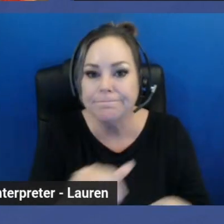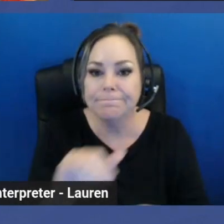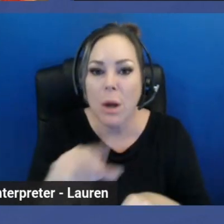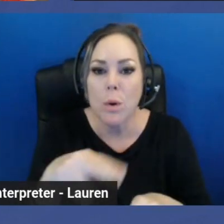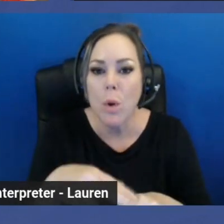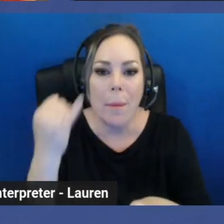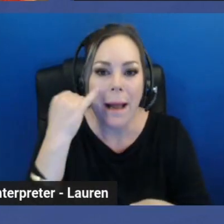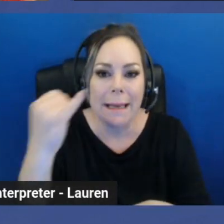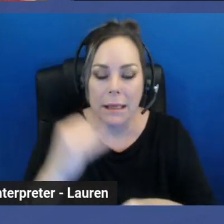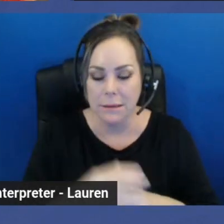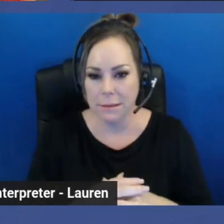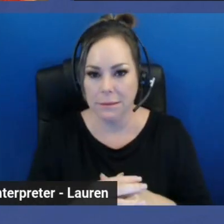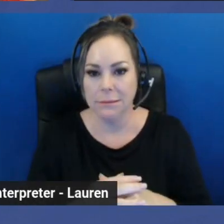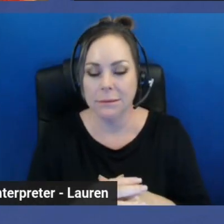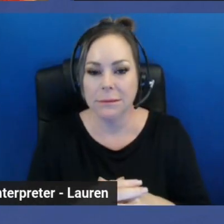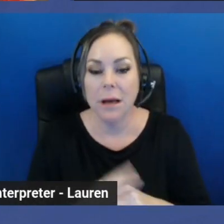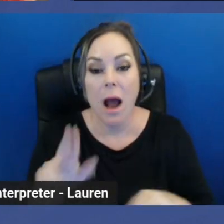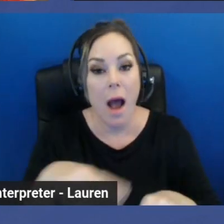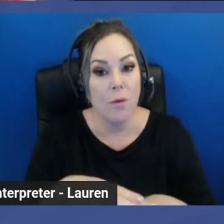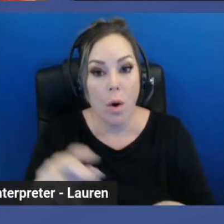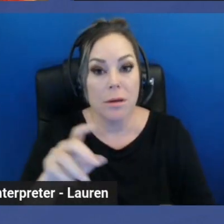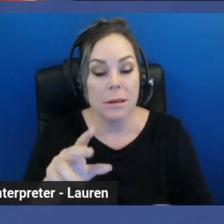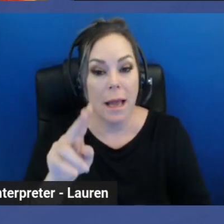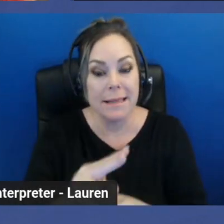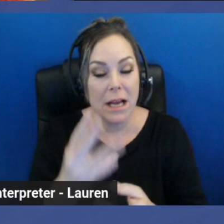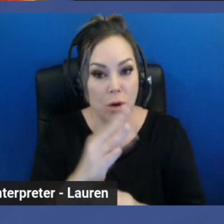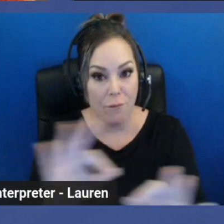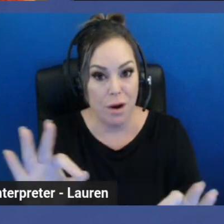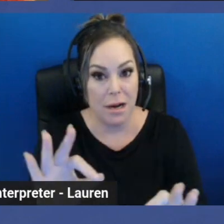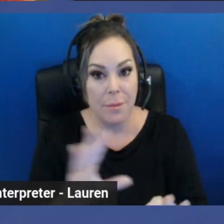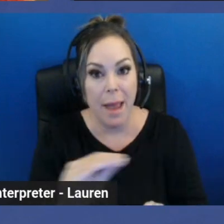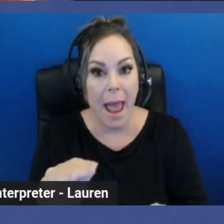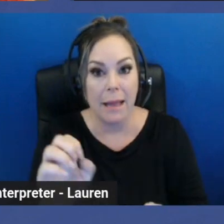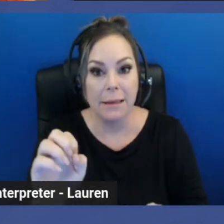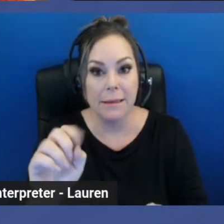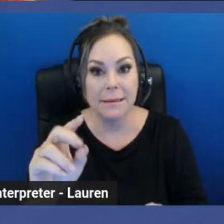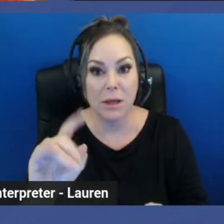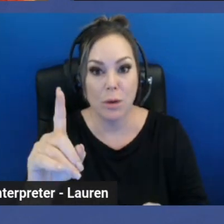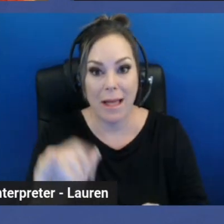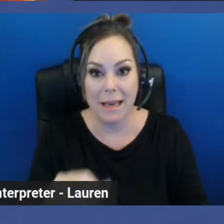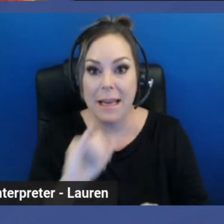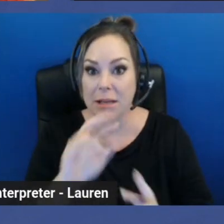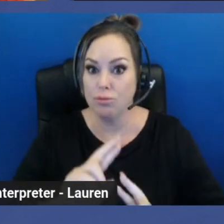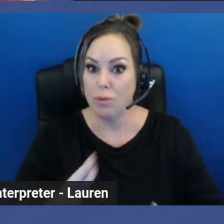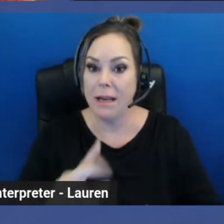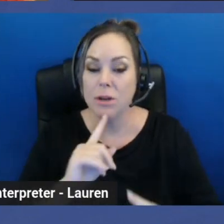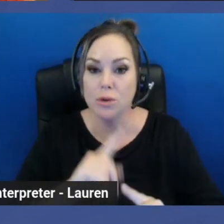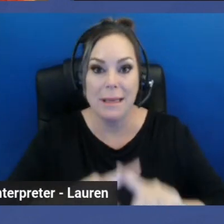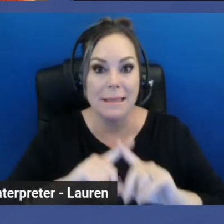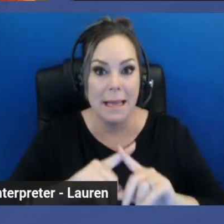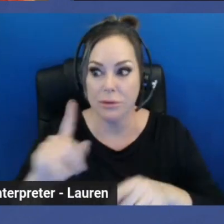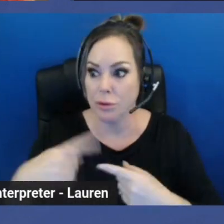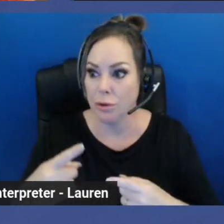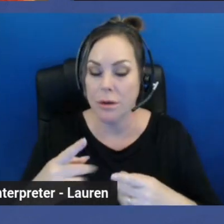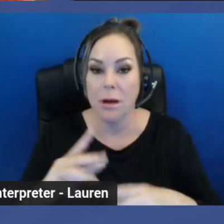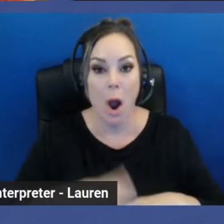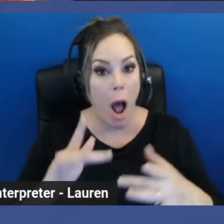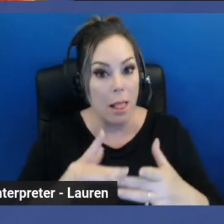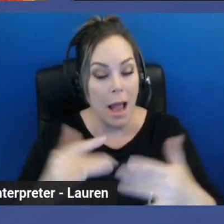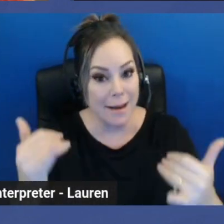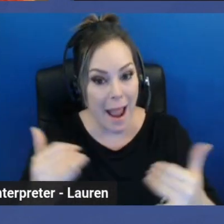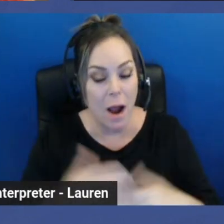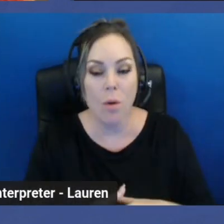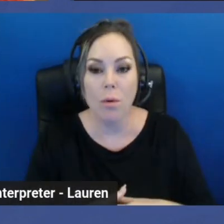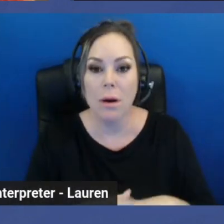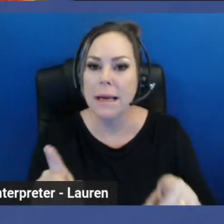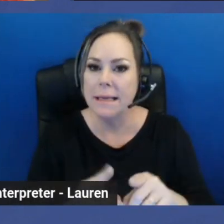ideals, right? And so, of course, sexual freedom, sexuality is ripe to be censored and always has been. And now that it's online,